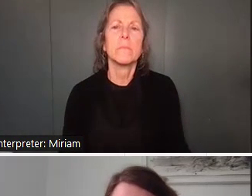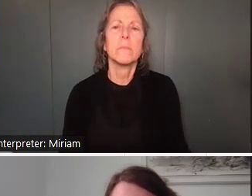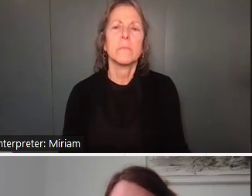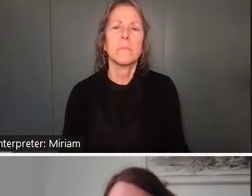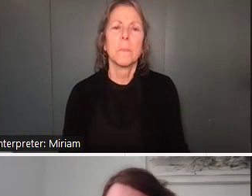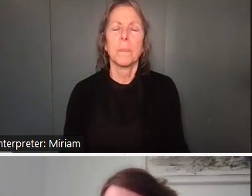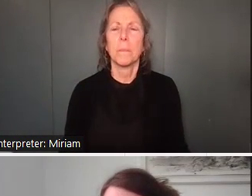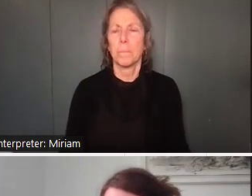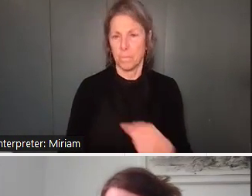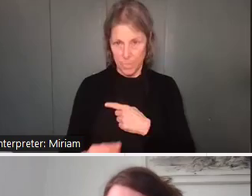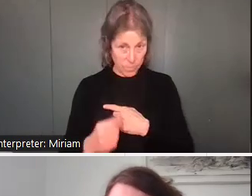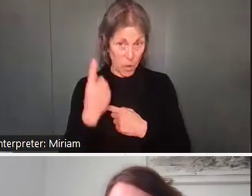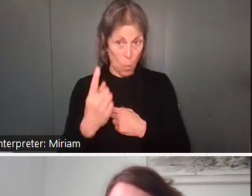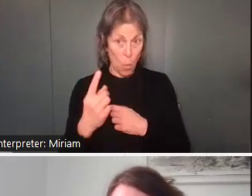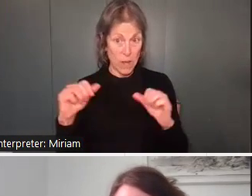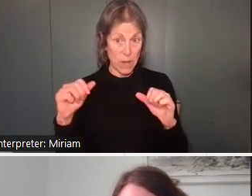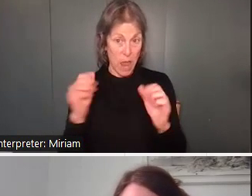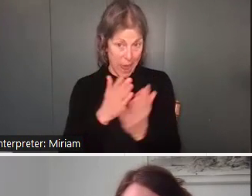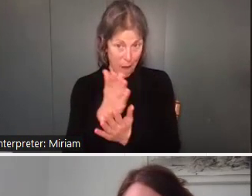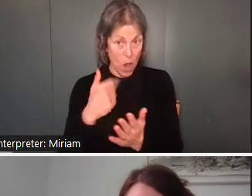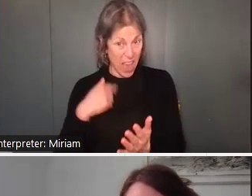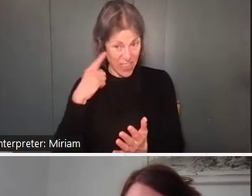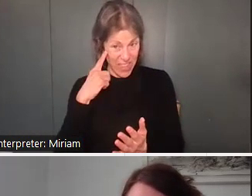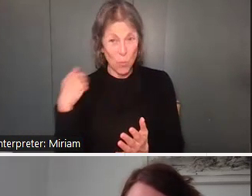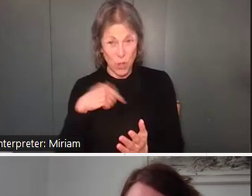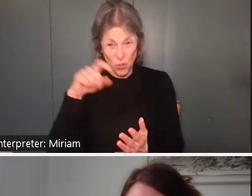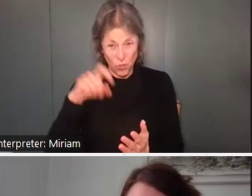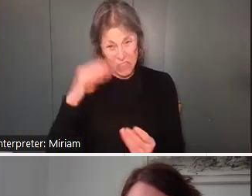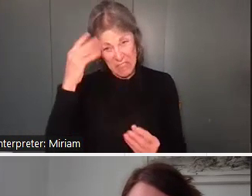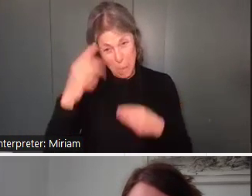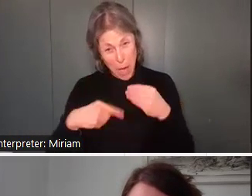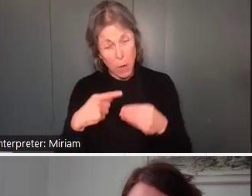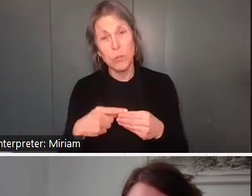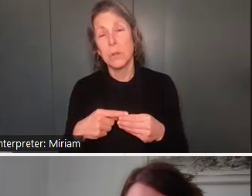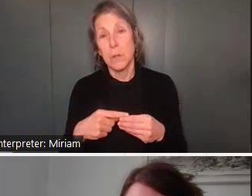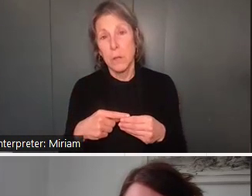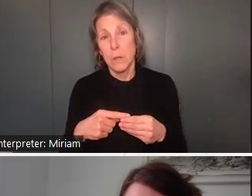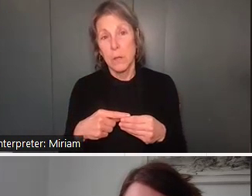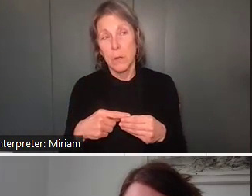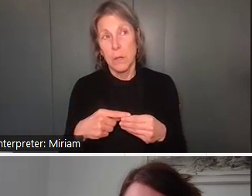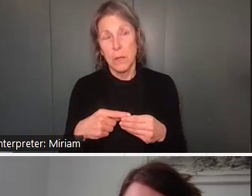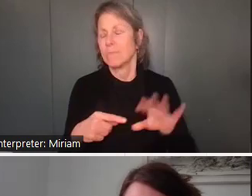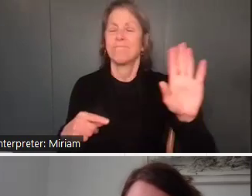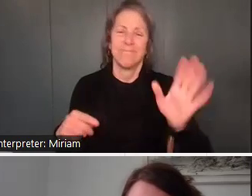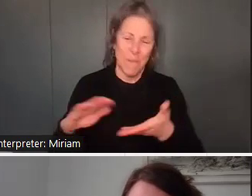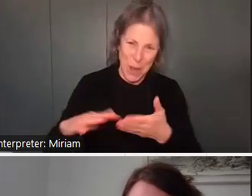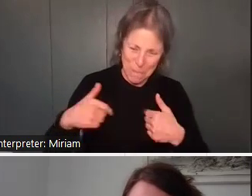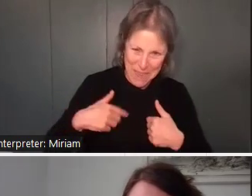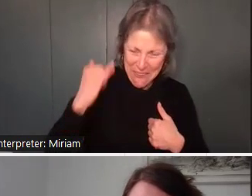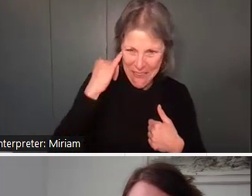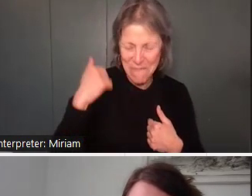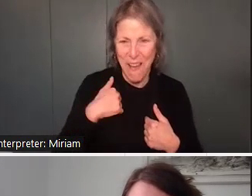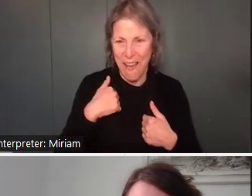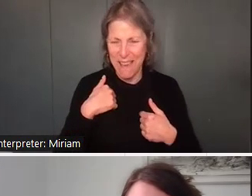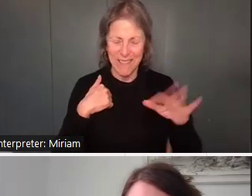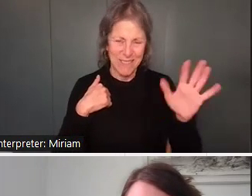Well, one of the areas I think that we should be thinking about, and forgive me if I miss that somebody